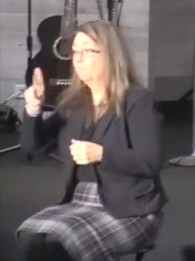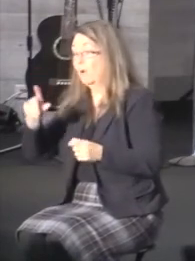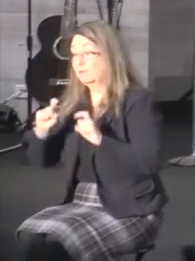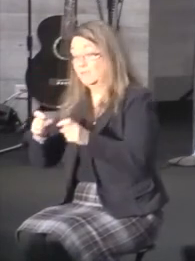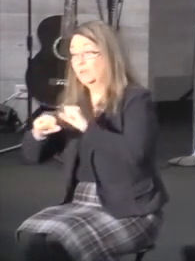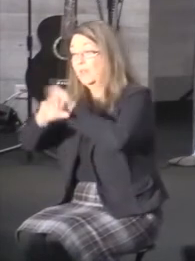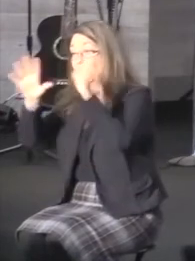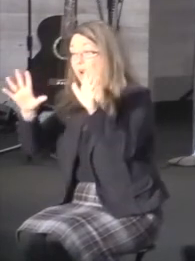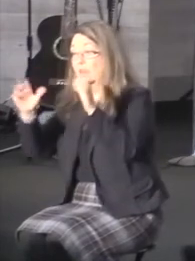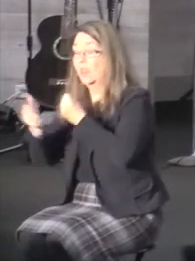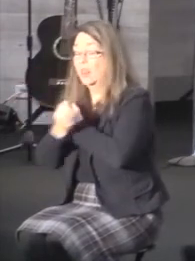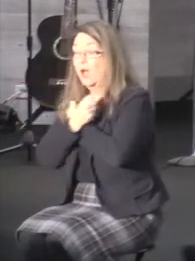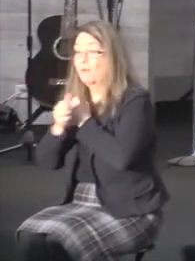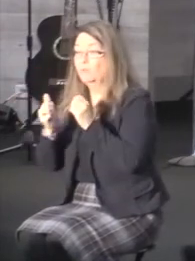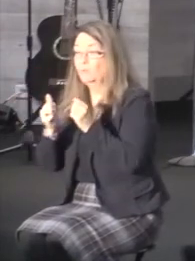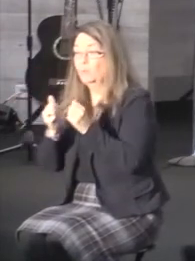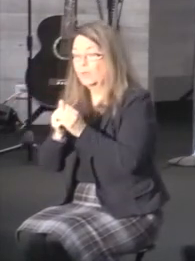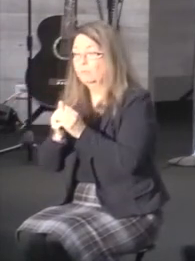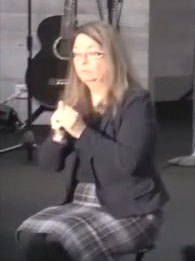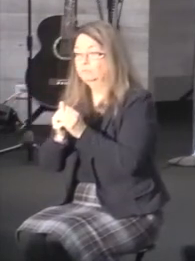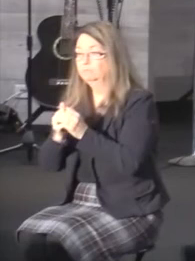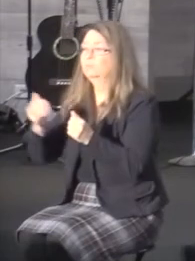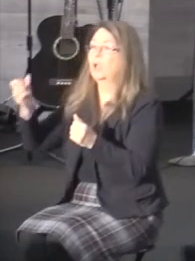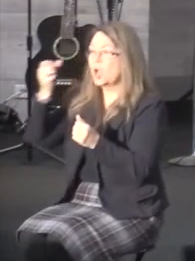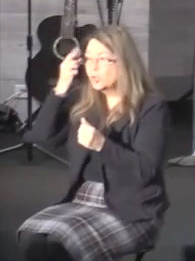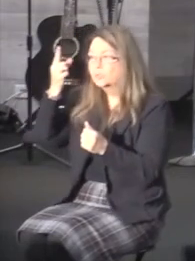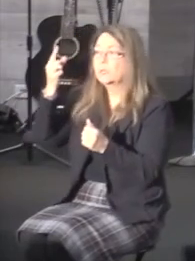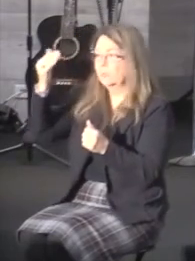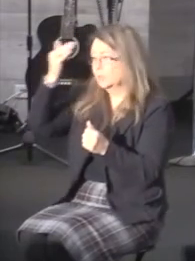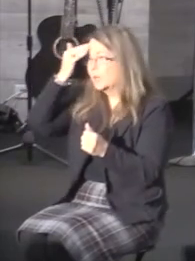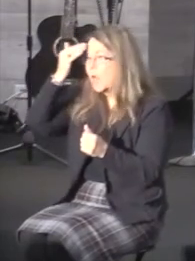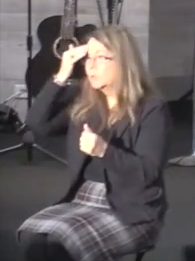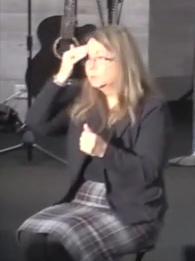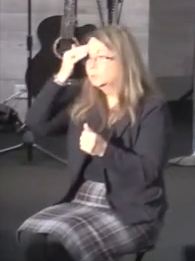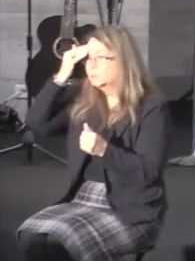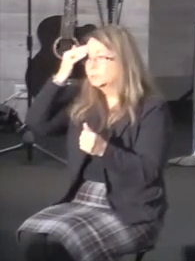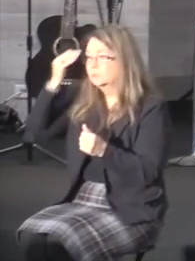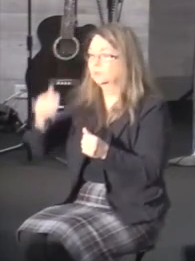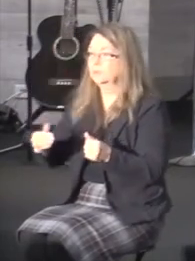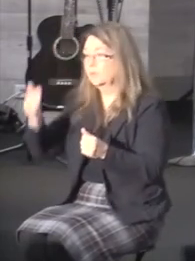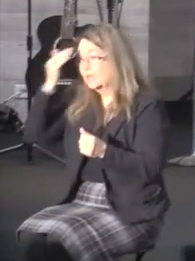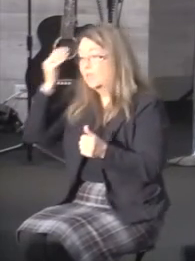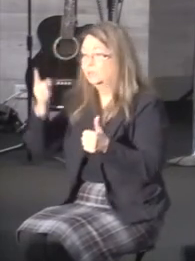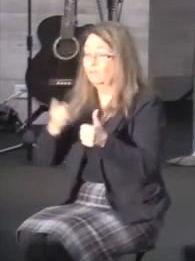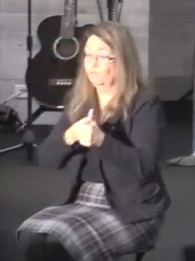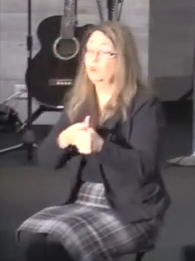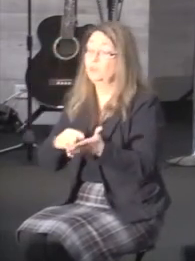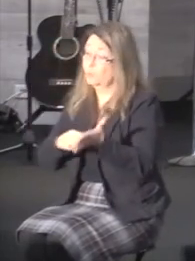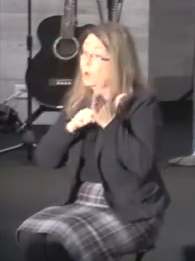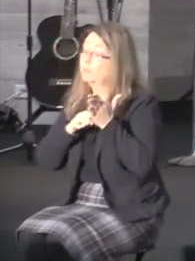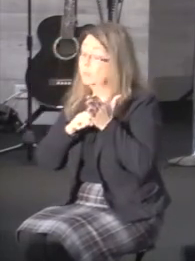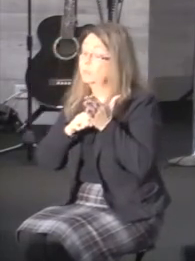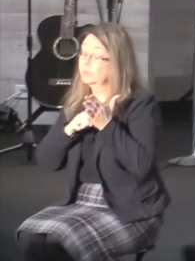with discernment and knowledge. Knowledge is the first environment in which biblical love really truly goes.